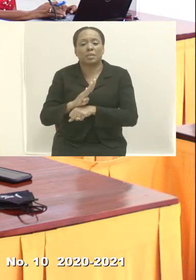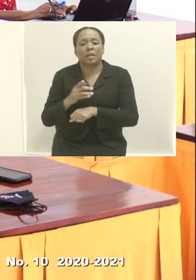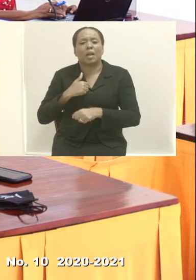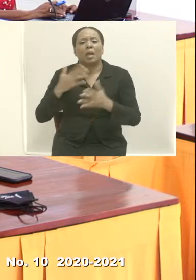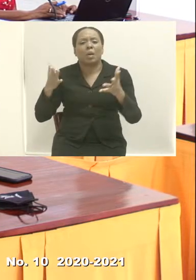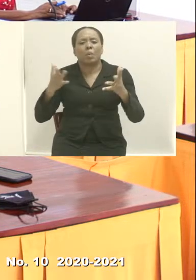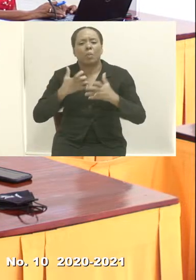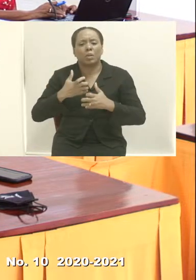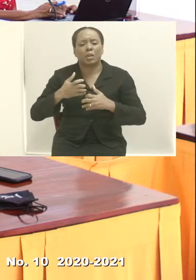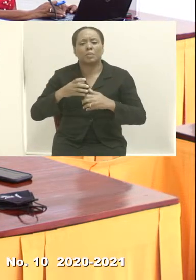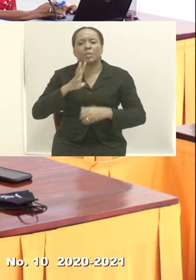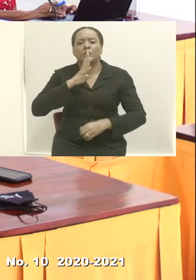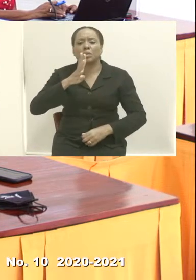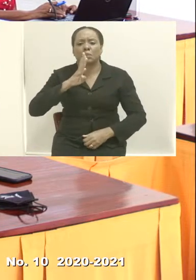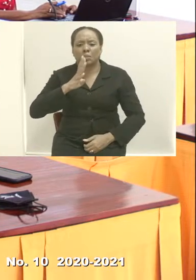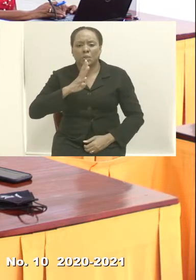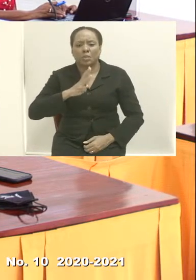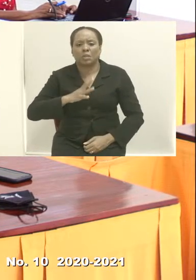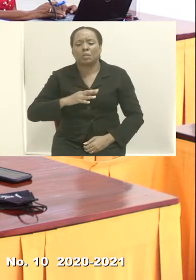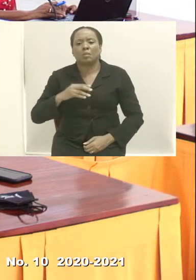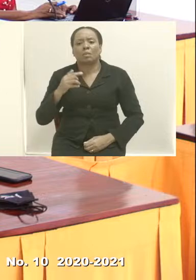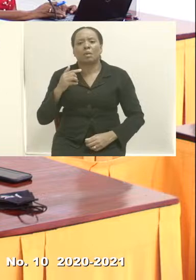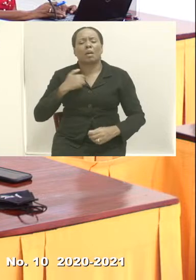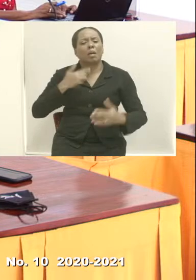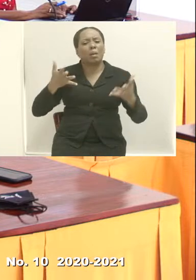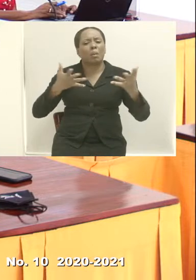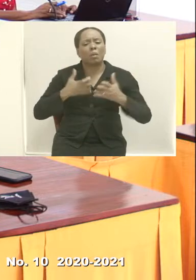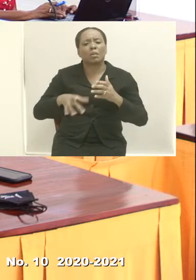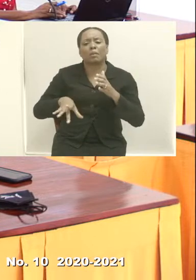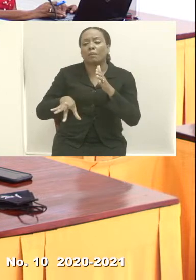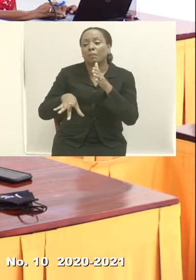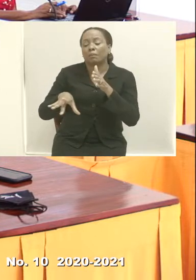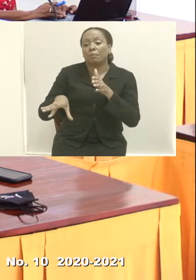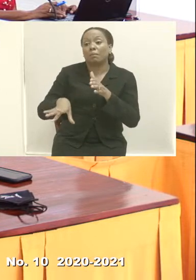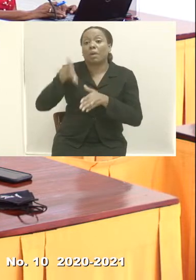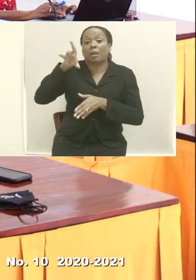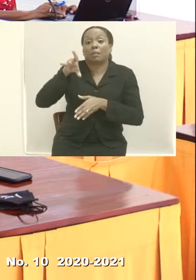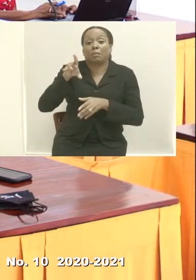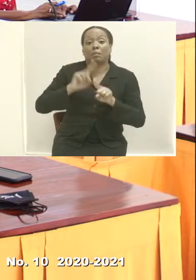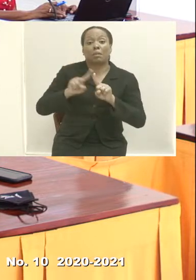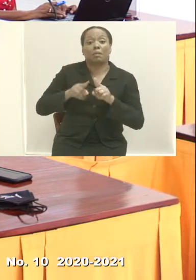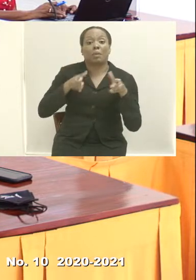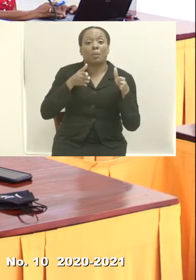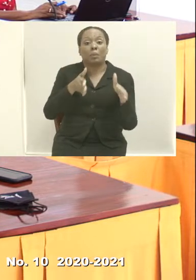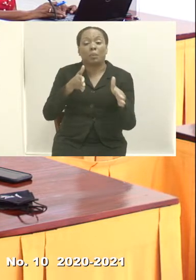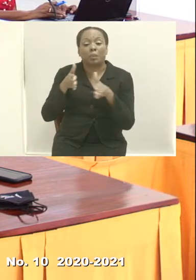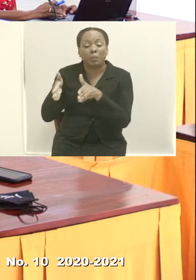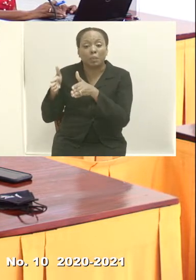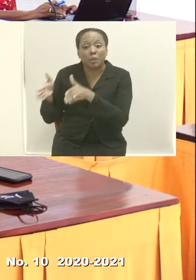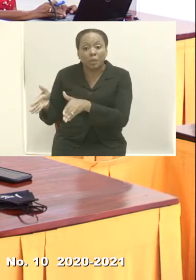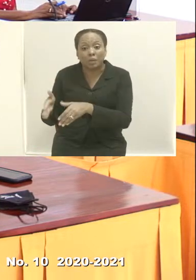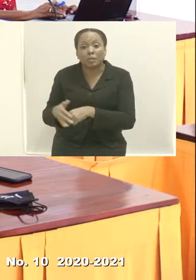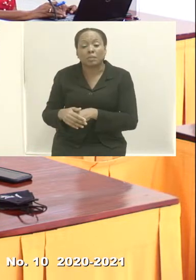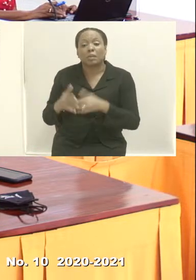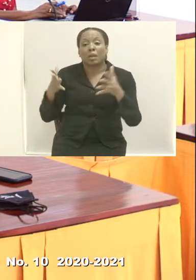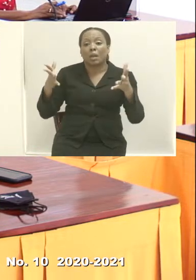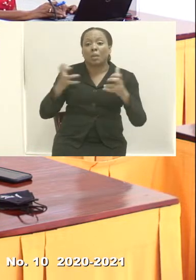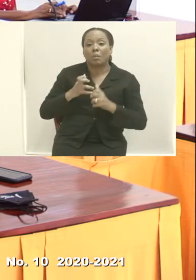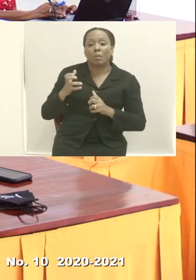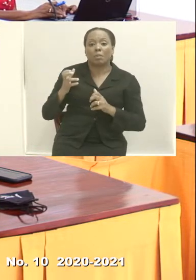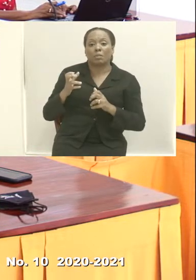on finding mechanisms in which we can do the necessary due diligence so that the public purse was not